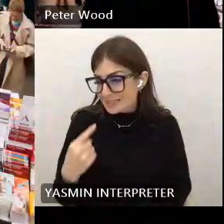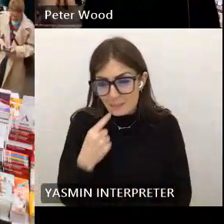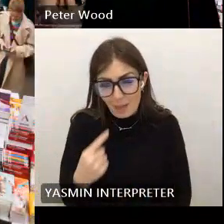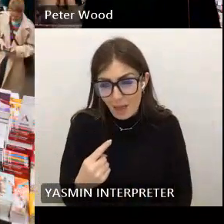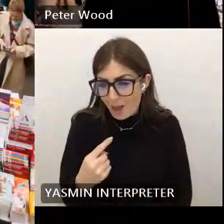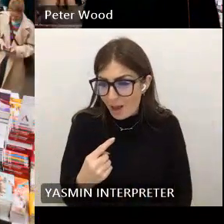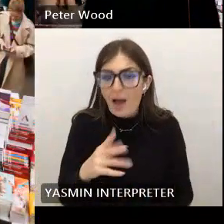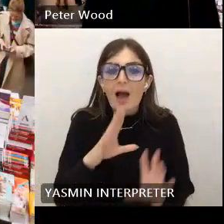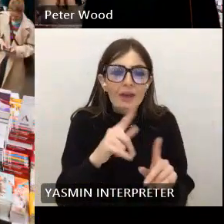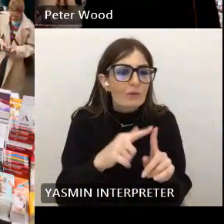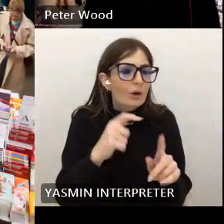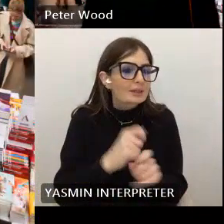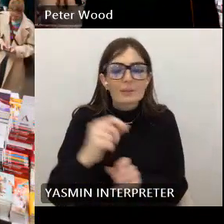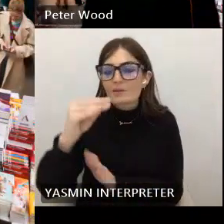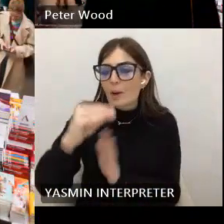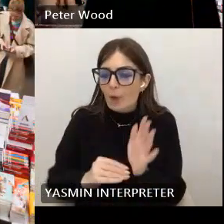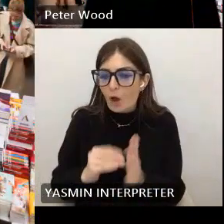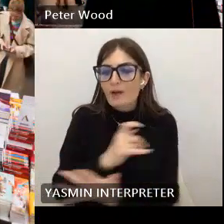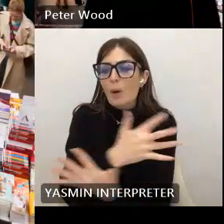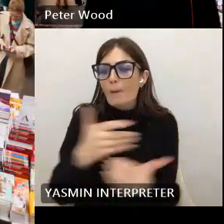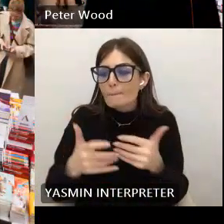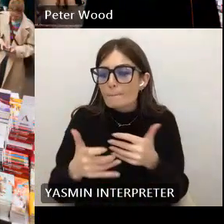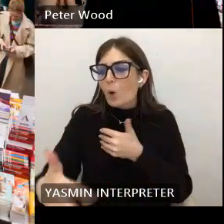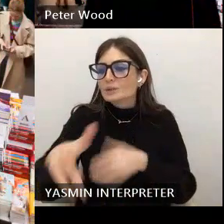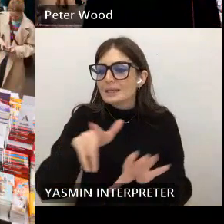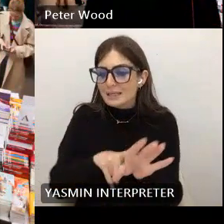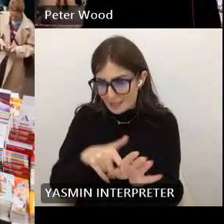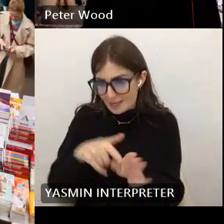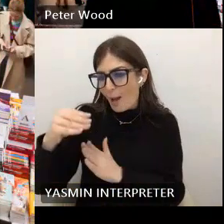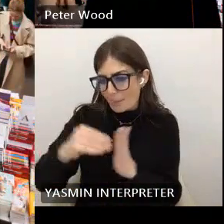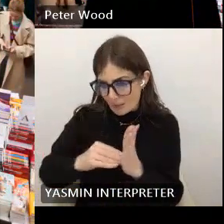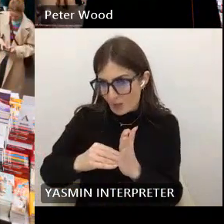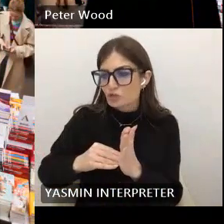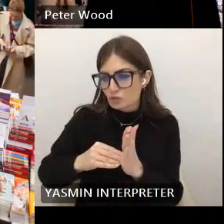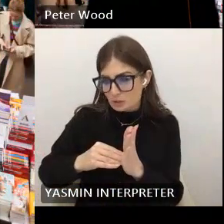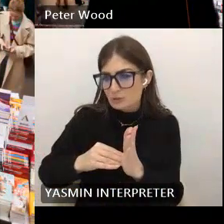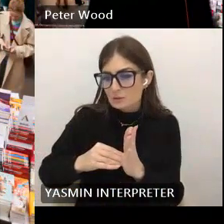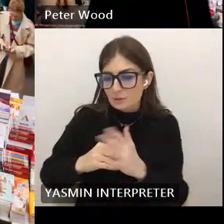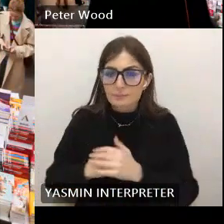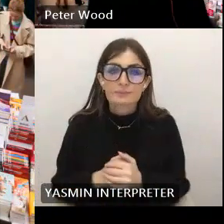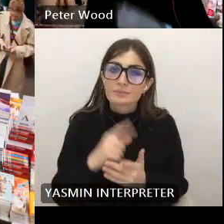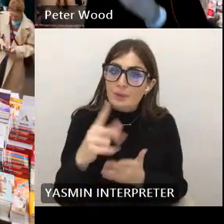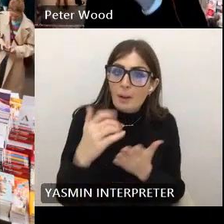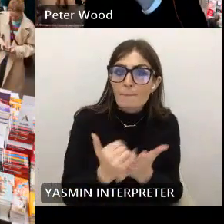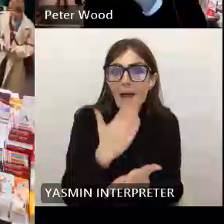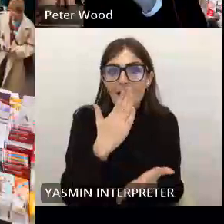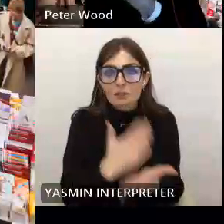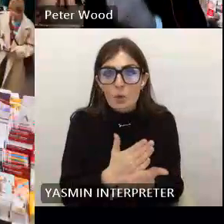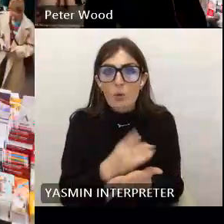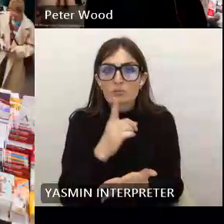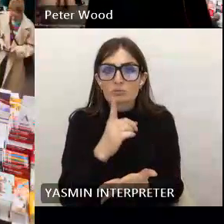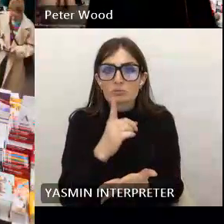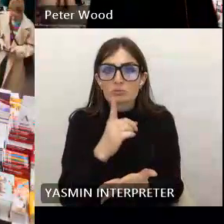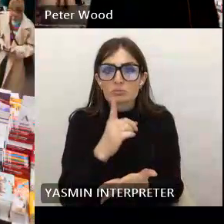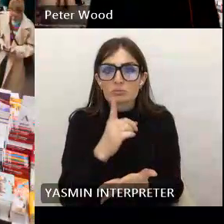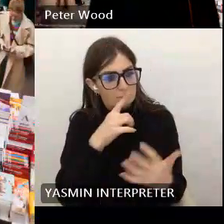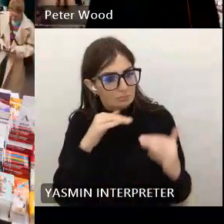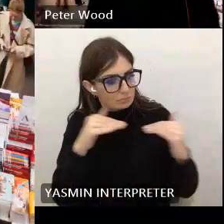you're applying for a multi-year application. And this will really ensure equity and access to